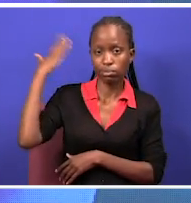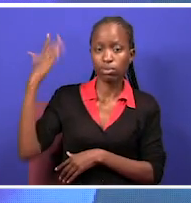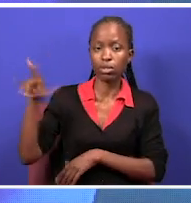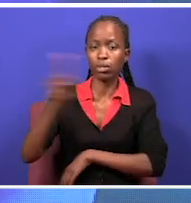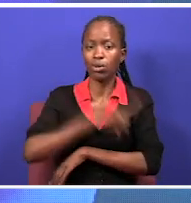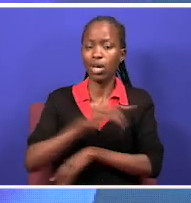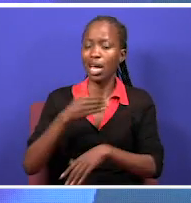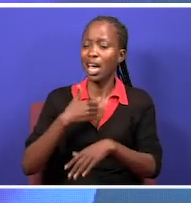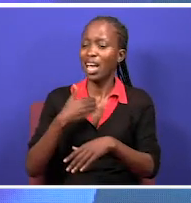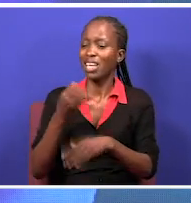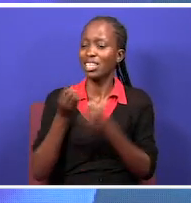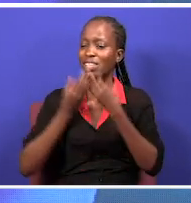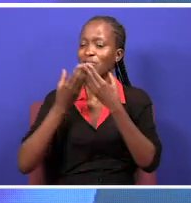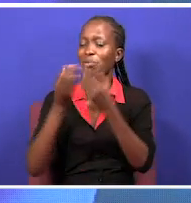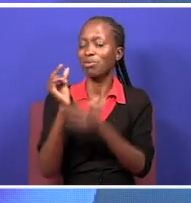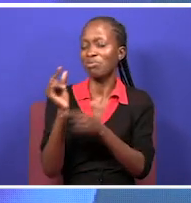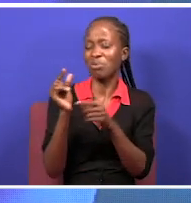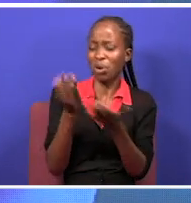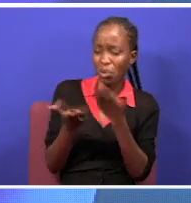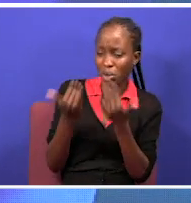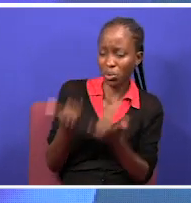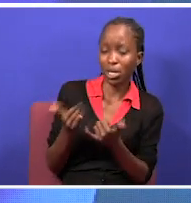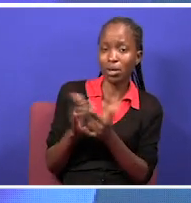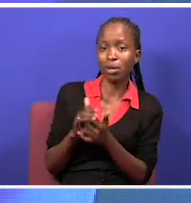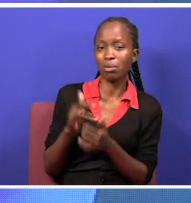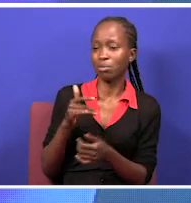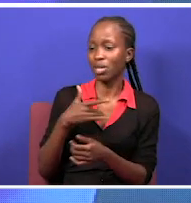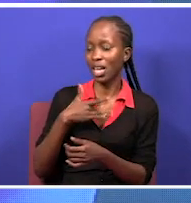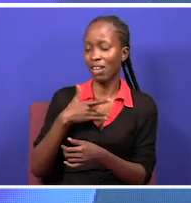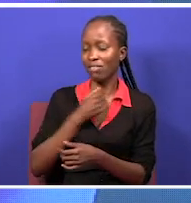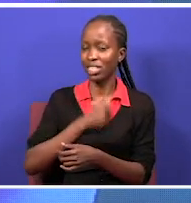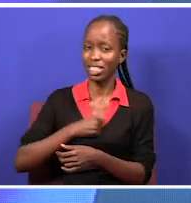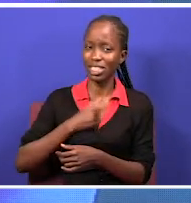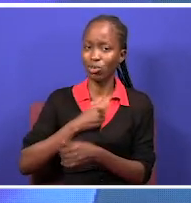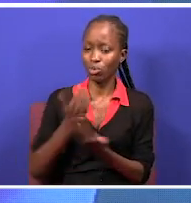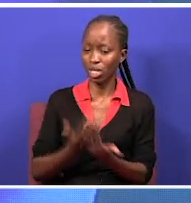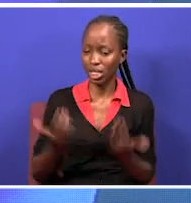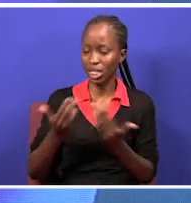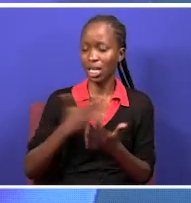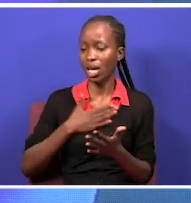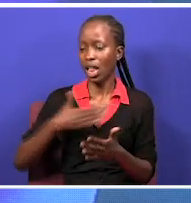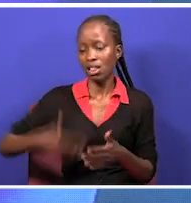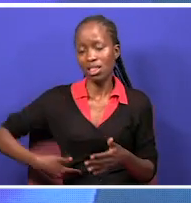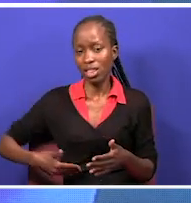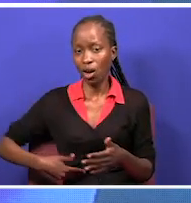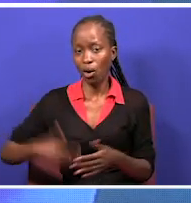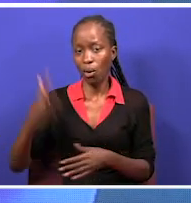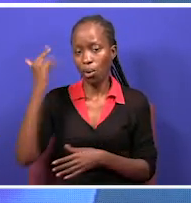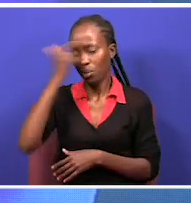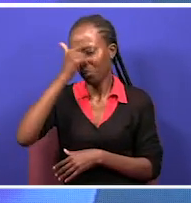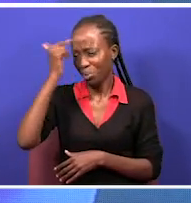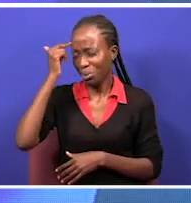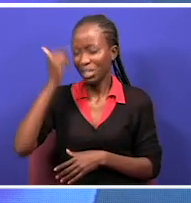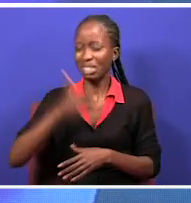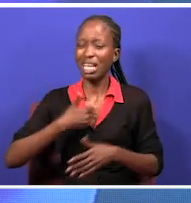much information as there is today. I sympathize with our children and our young people. They are exposed to